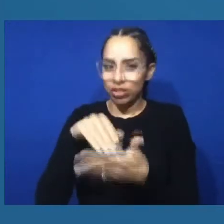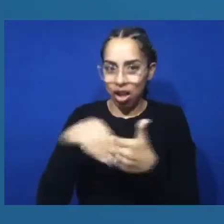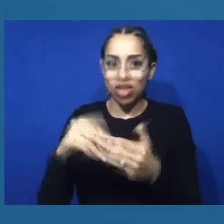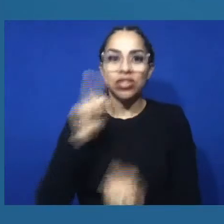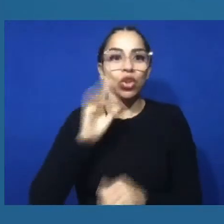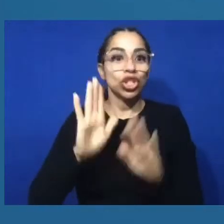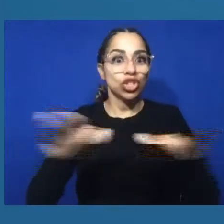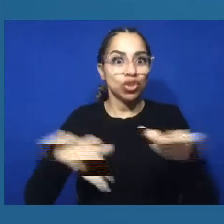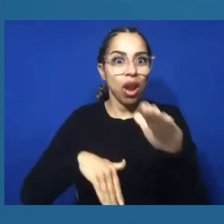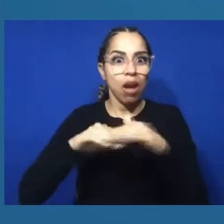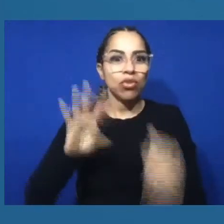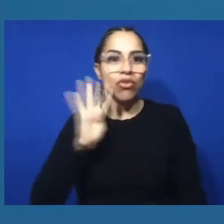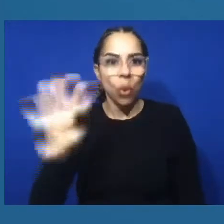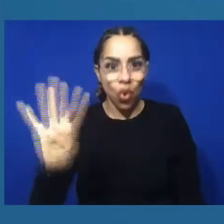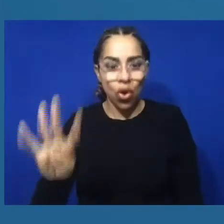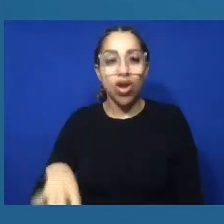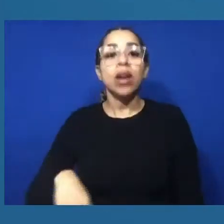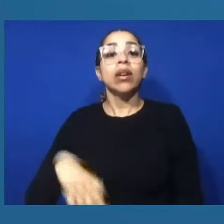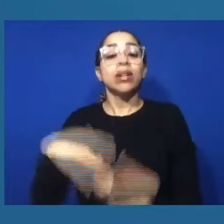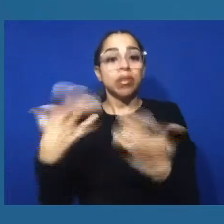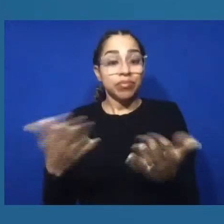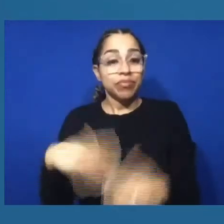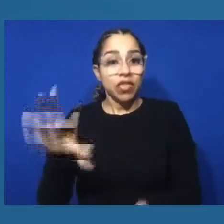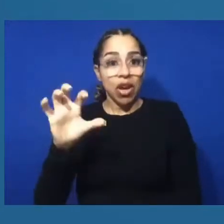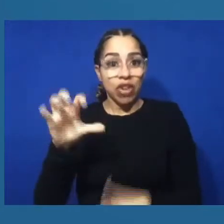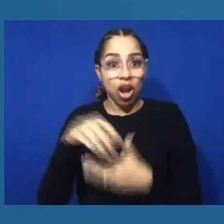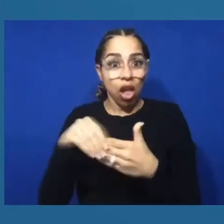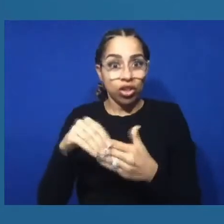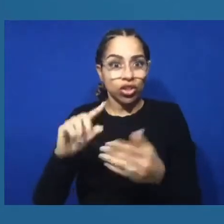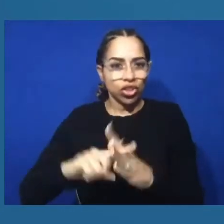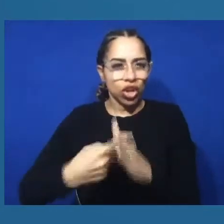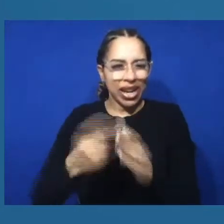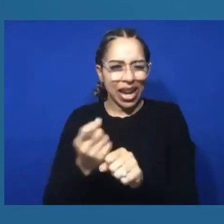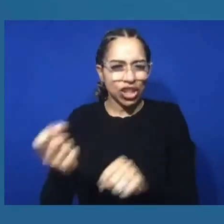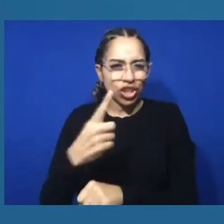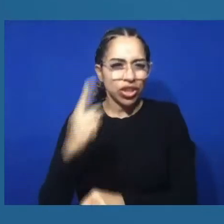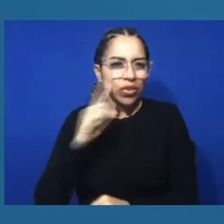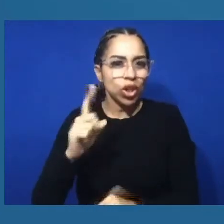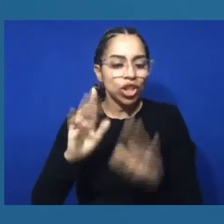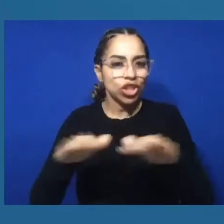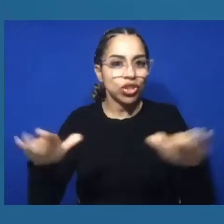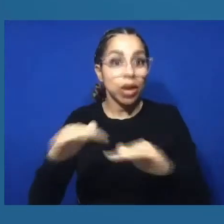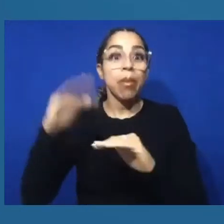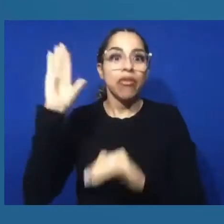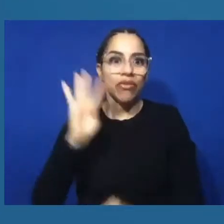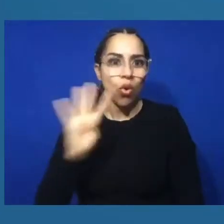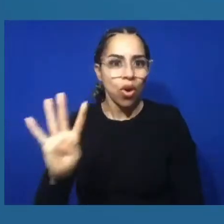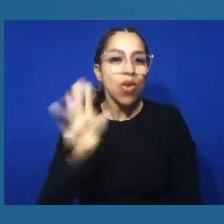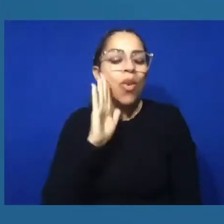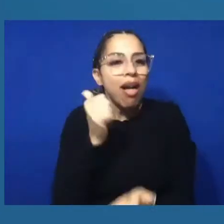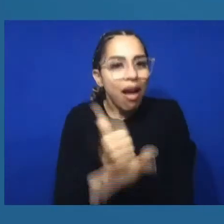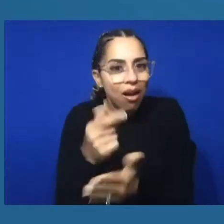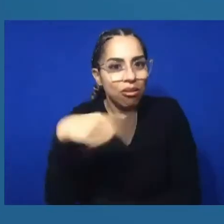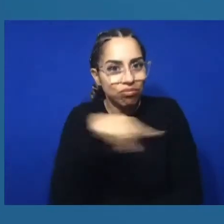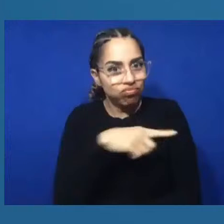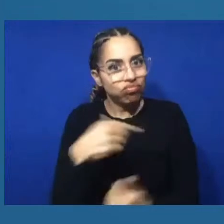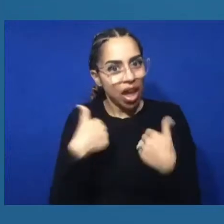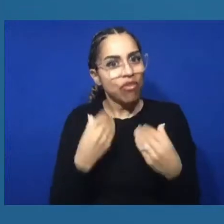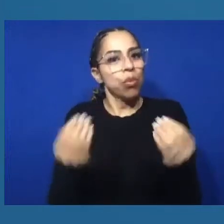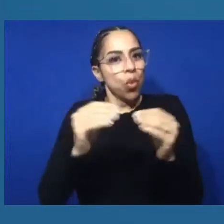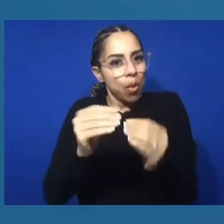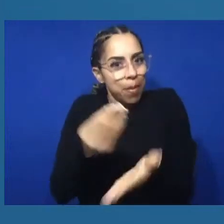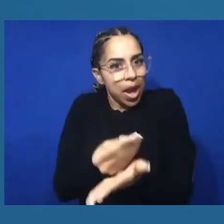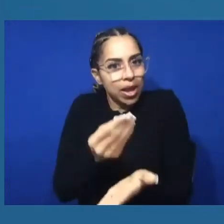qualify. $500 starting next year for children older than that. And this is going to put real money back in the pockets of parents, in